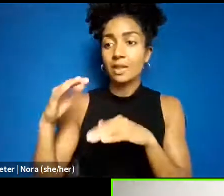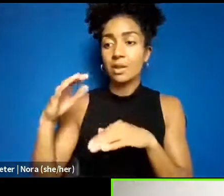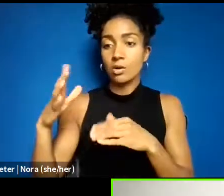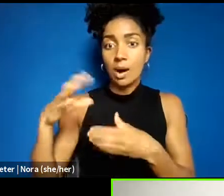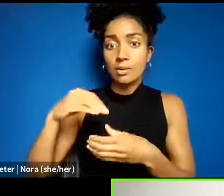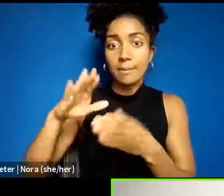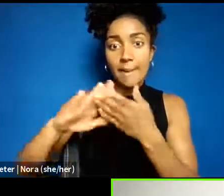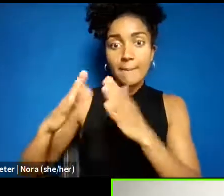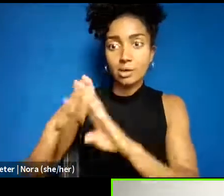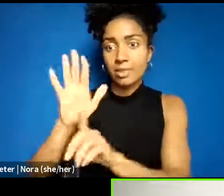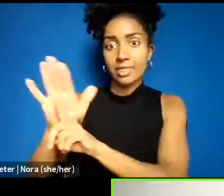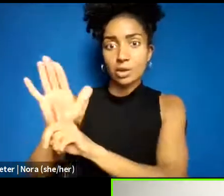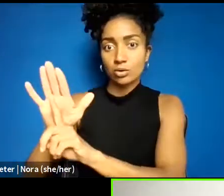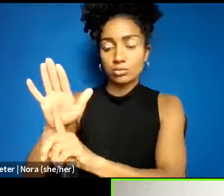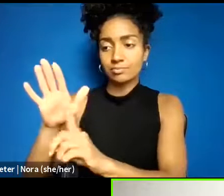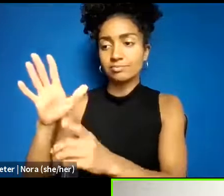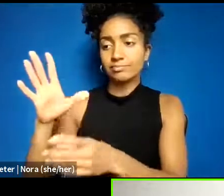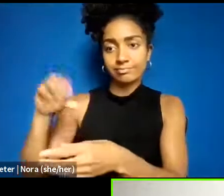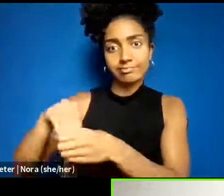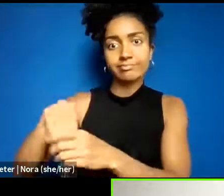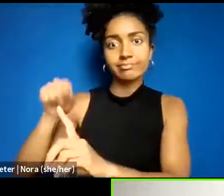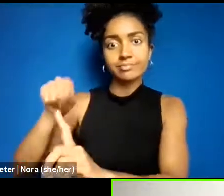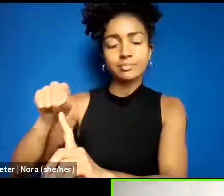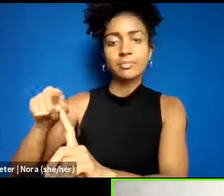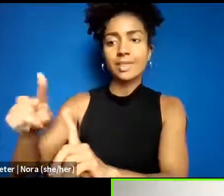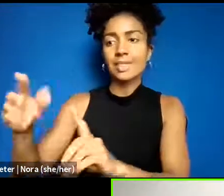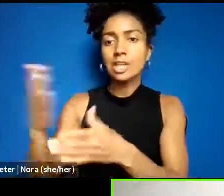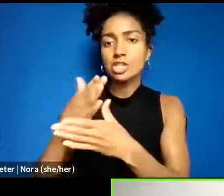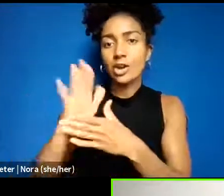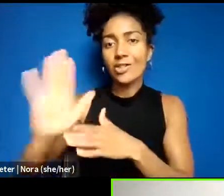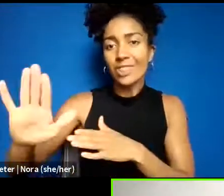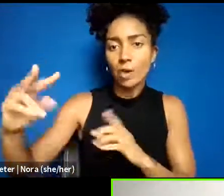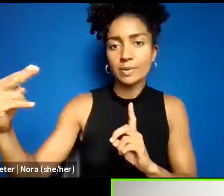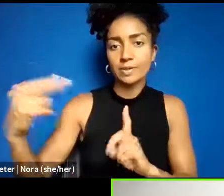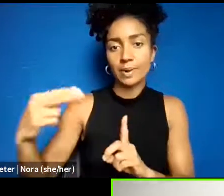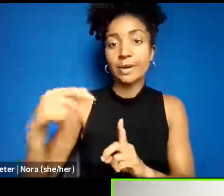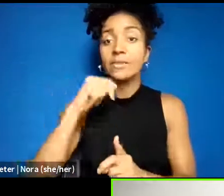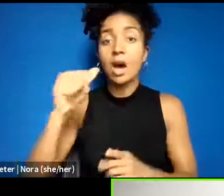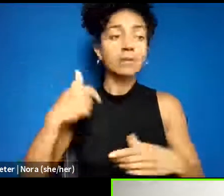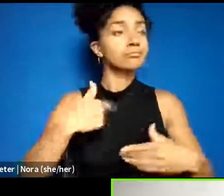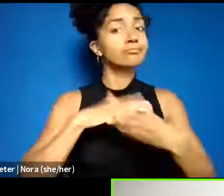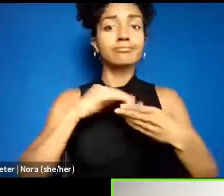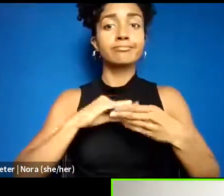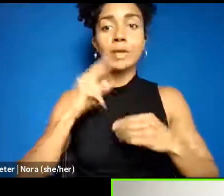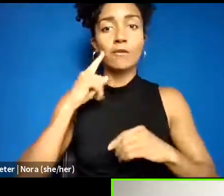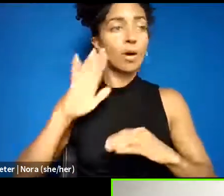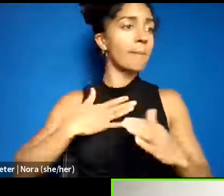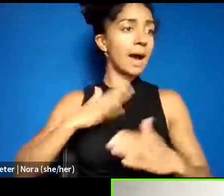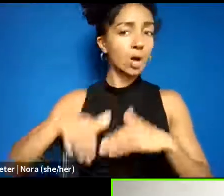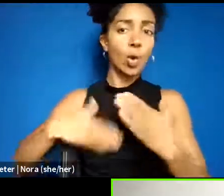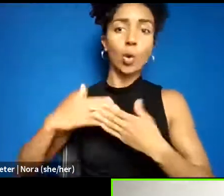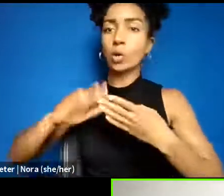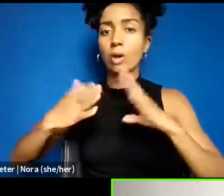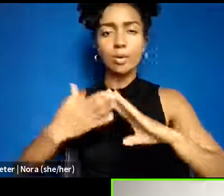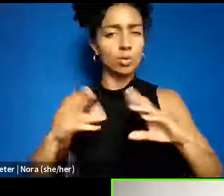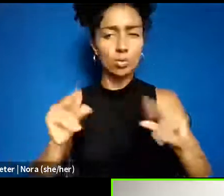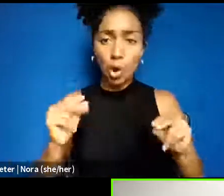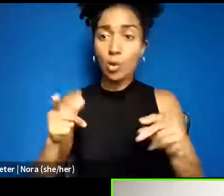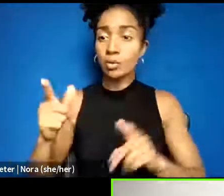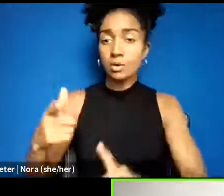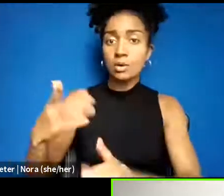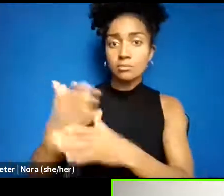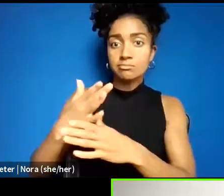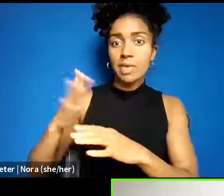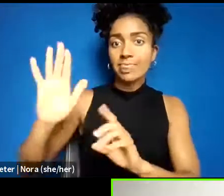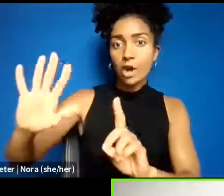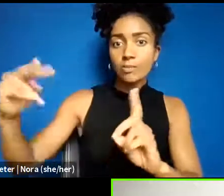are sharing their perspectives. So they're not speaking on behalf of the entire community. They're sharing their perspectives as a member of